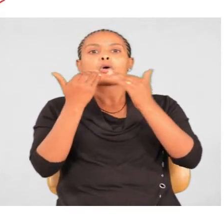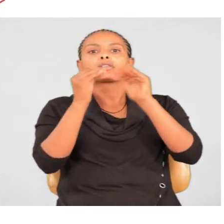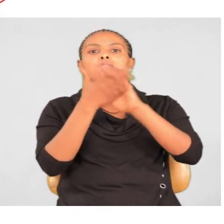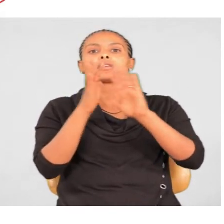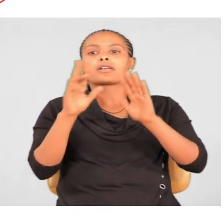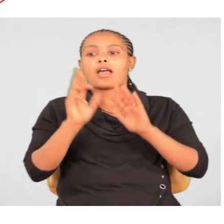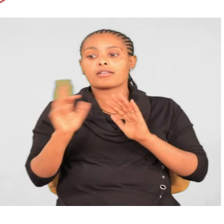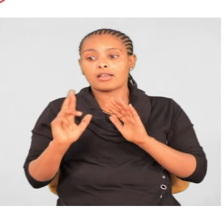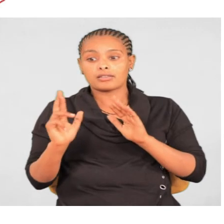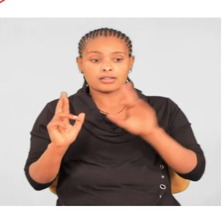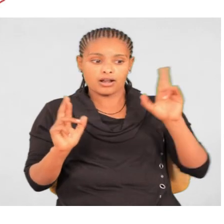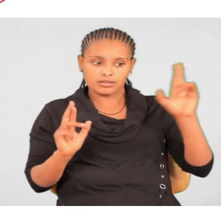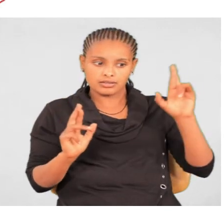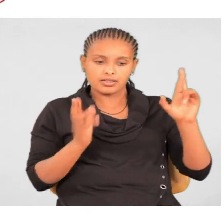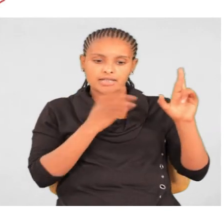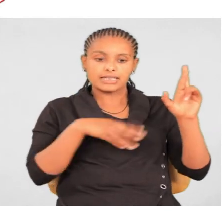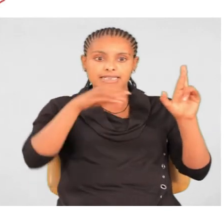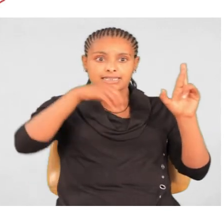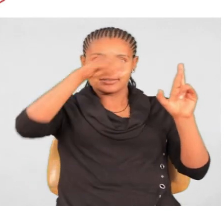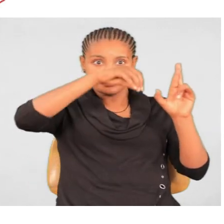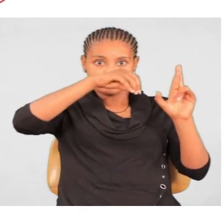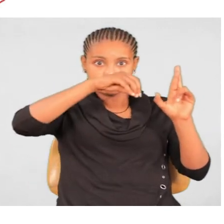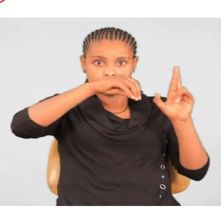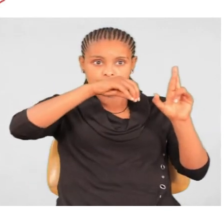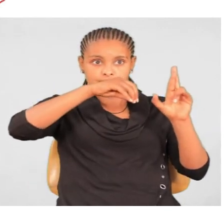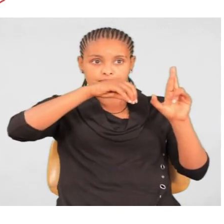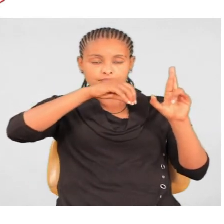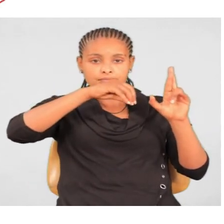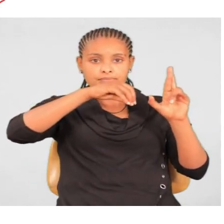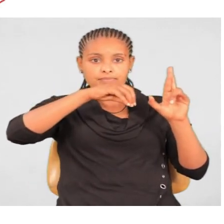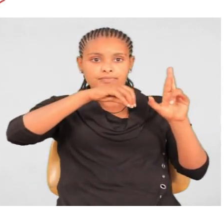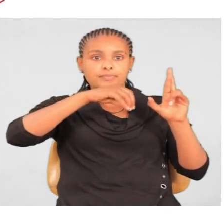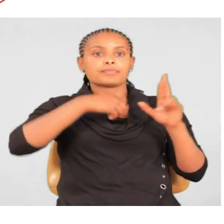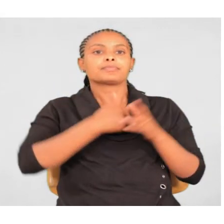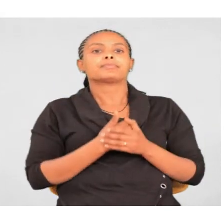concentration of reactants increased.